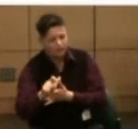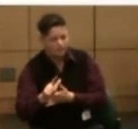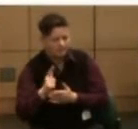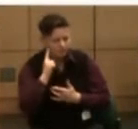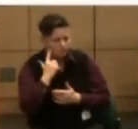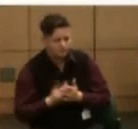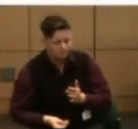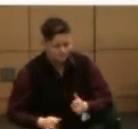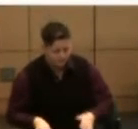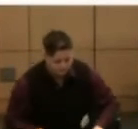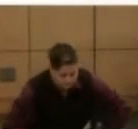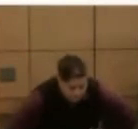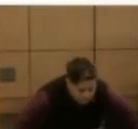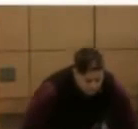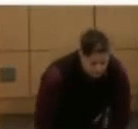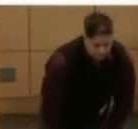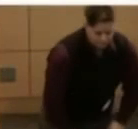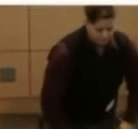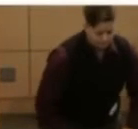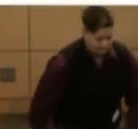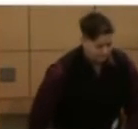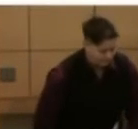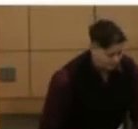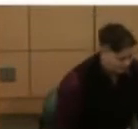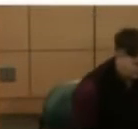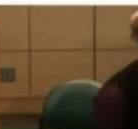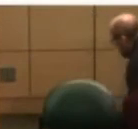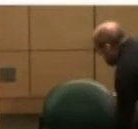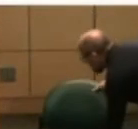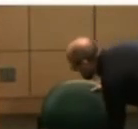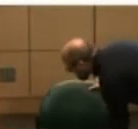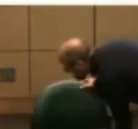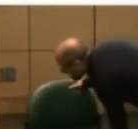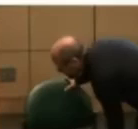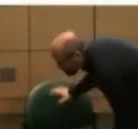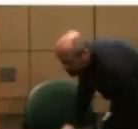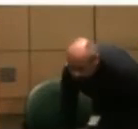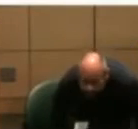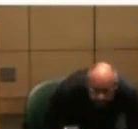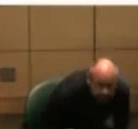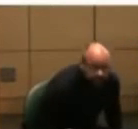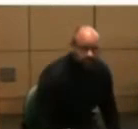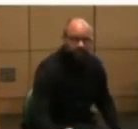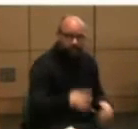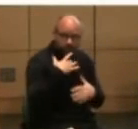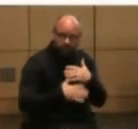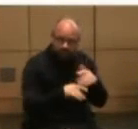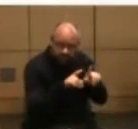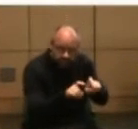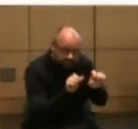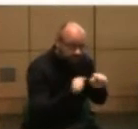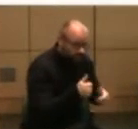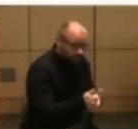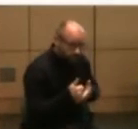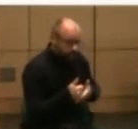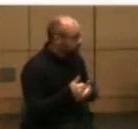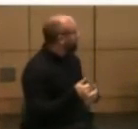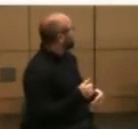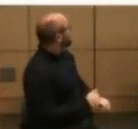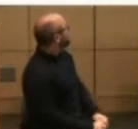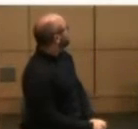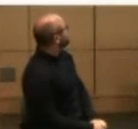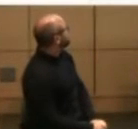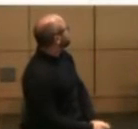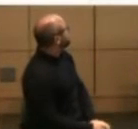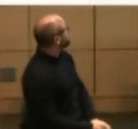Blood tests can be helpful, but not as much. Again, usually if